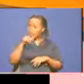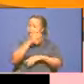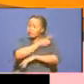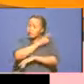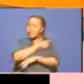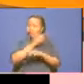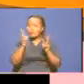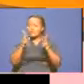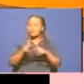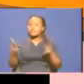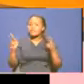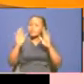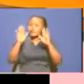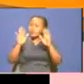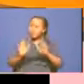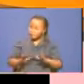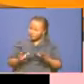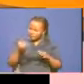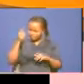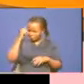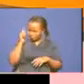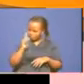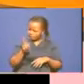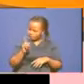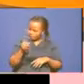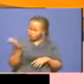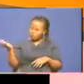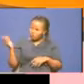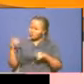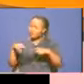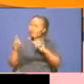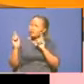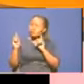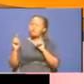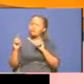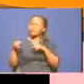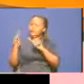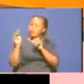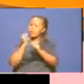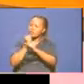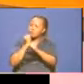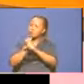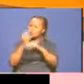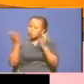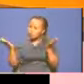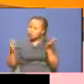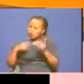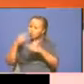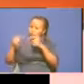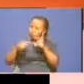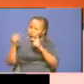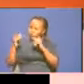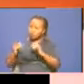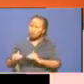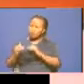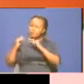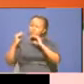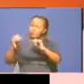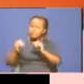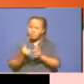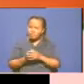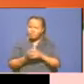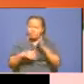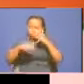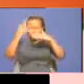important resource for you. So what he started, what are you doing to build on it? So Professor Were was